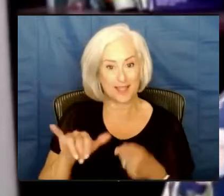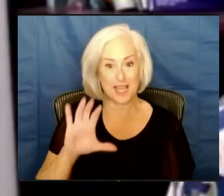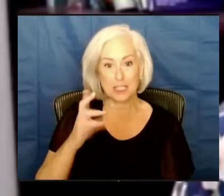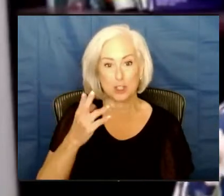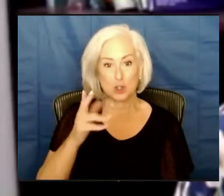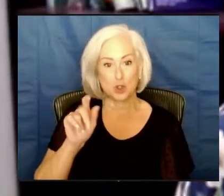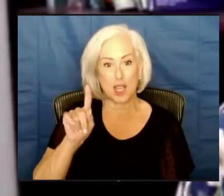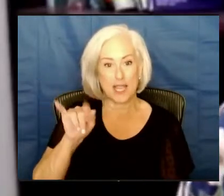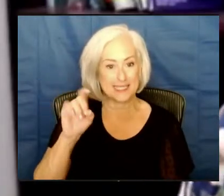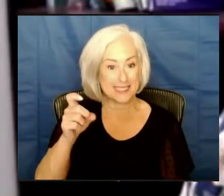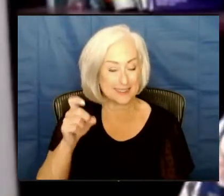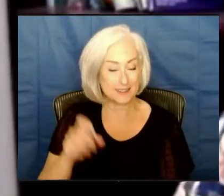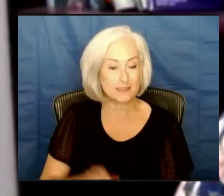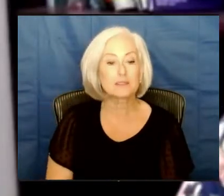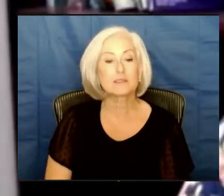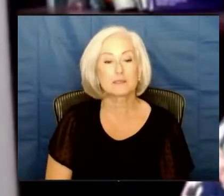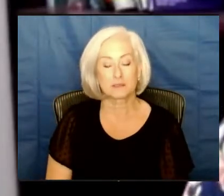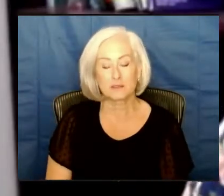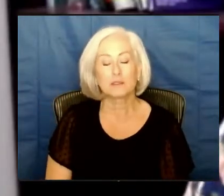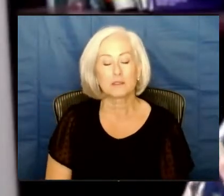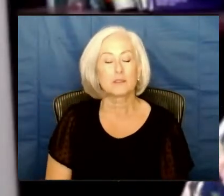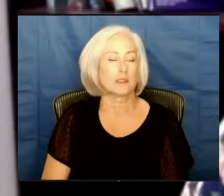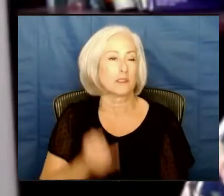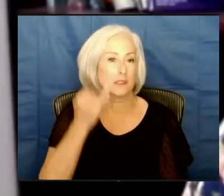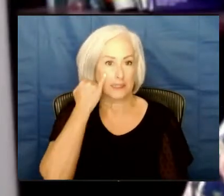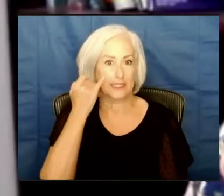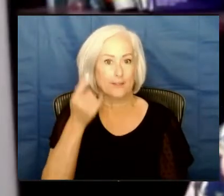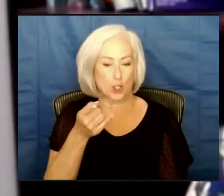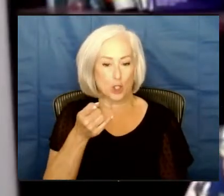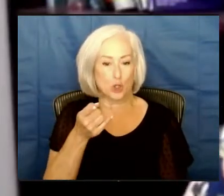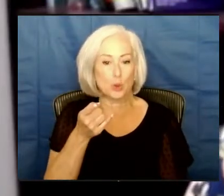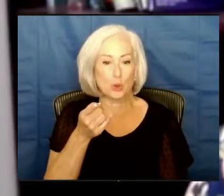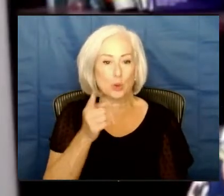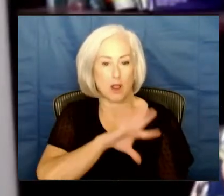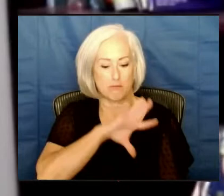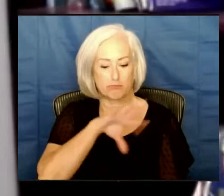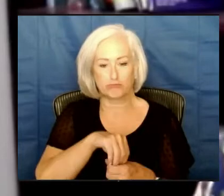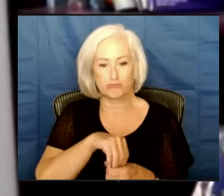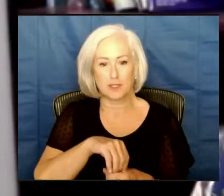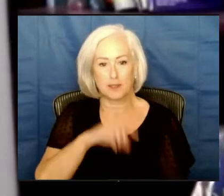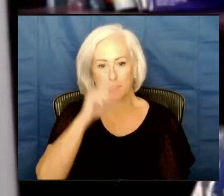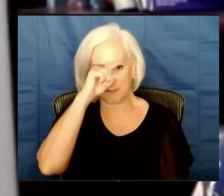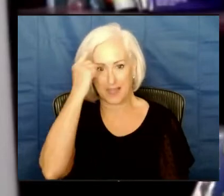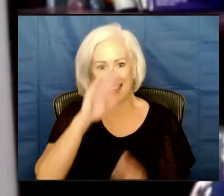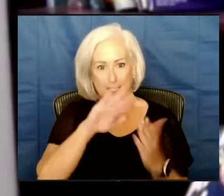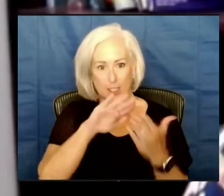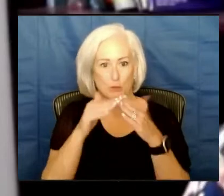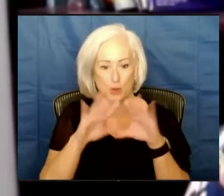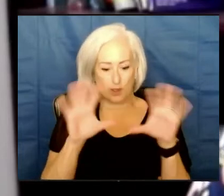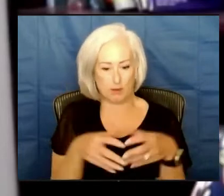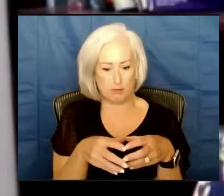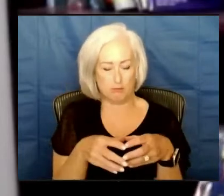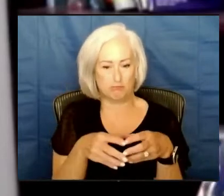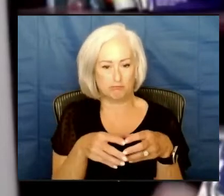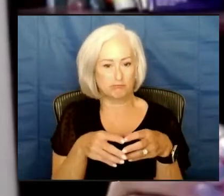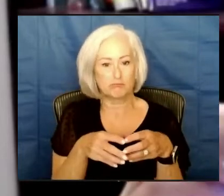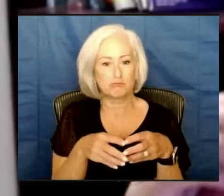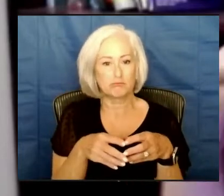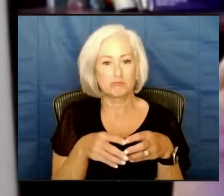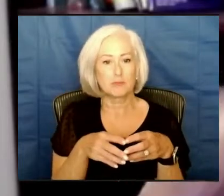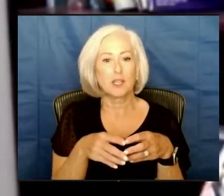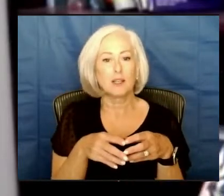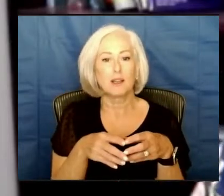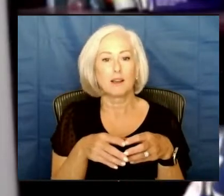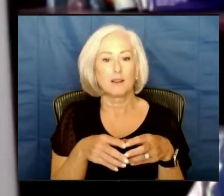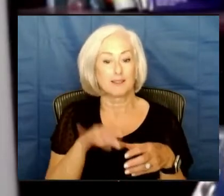which, if you belong to the Black community and you aren't going, this was